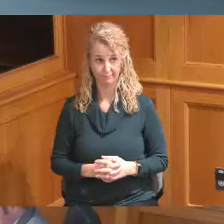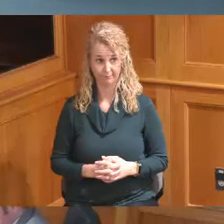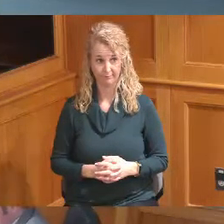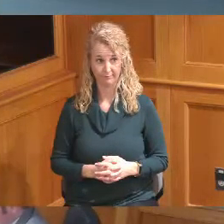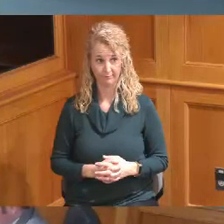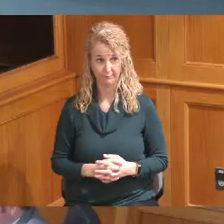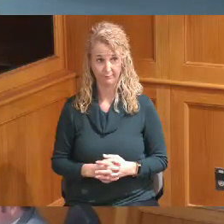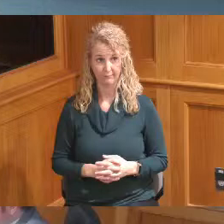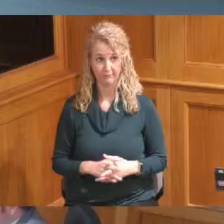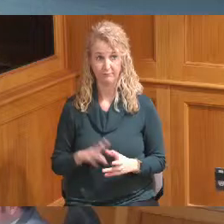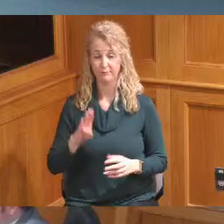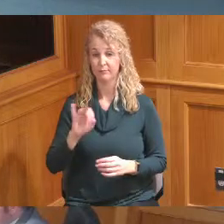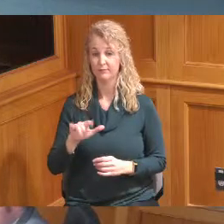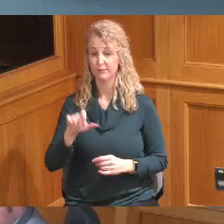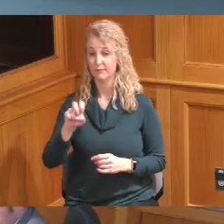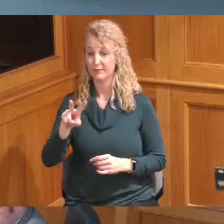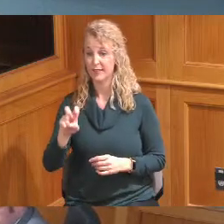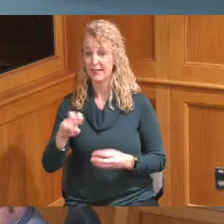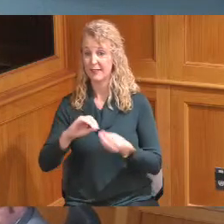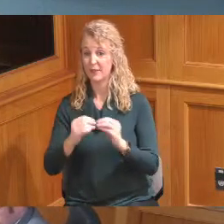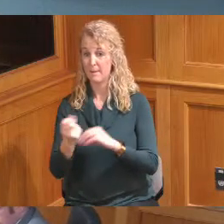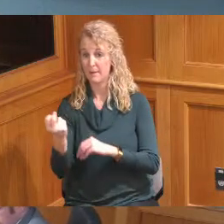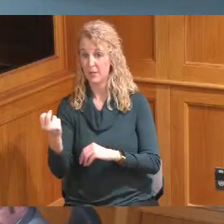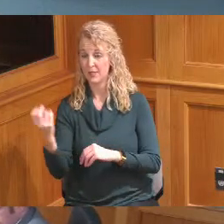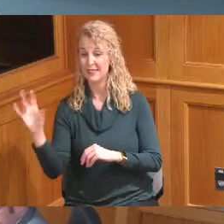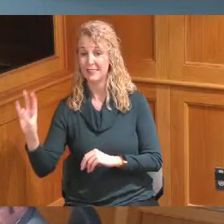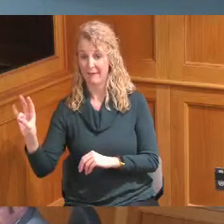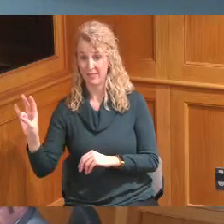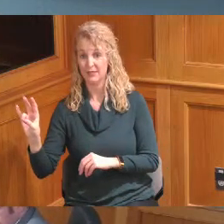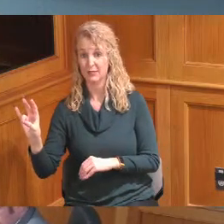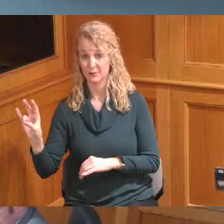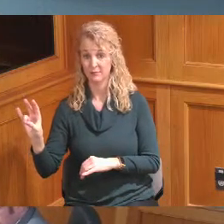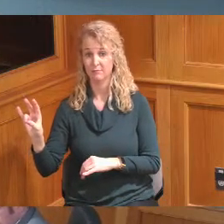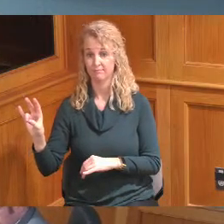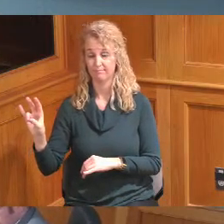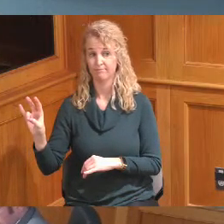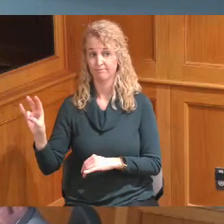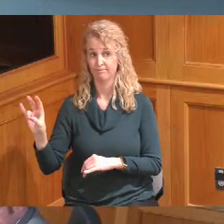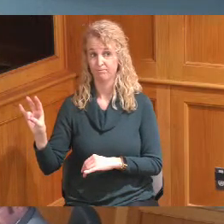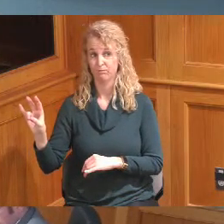And by leave 12. And we have by leave number 7.